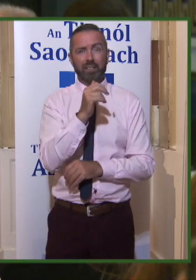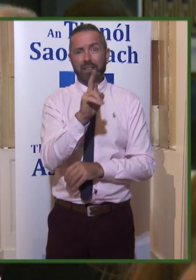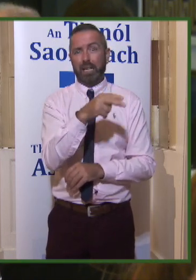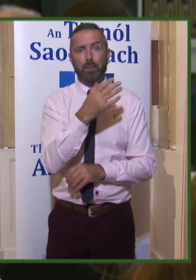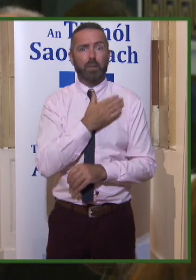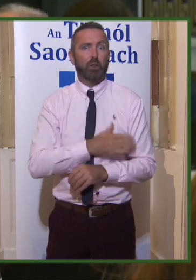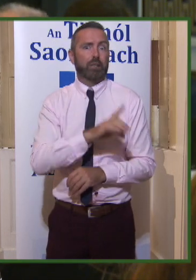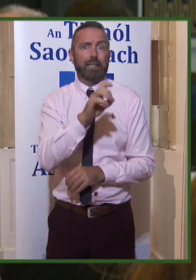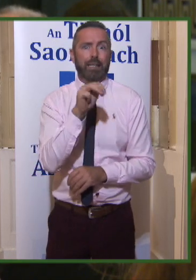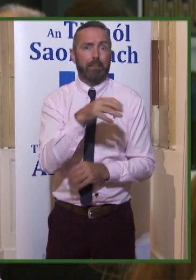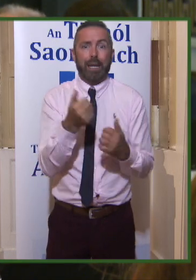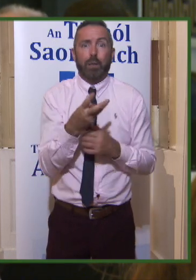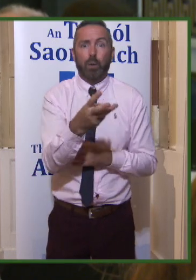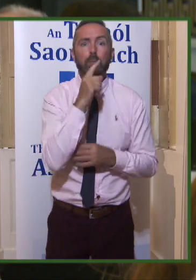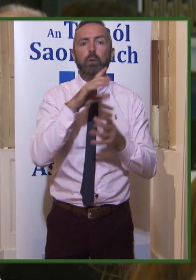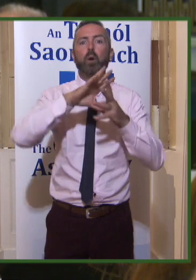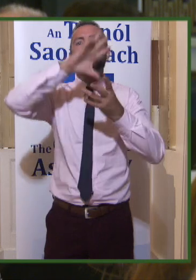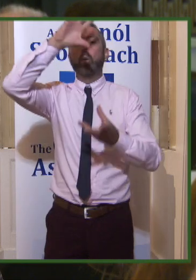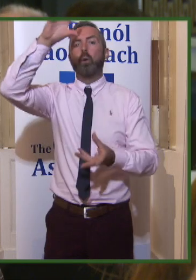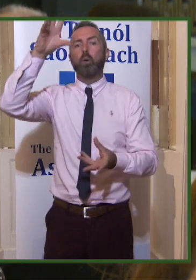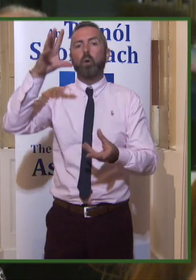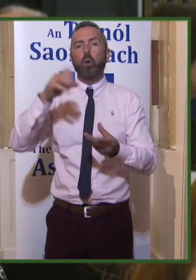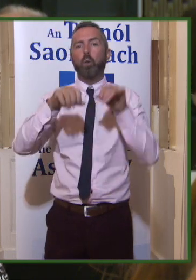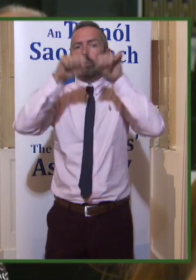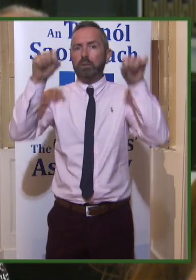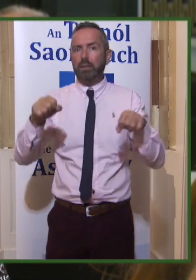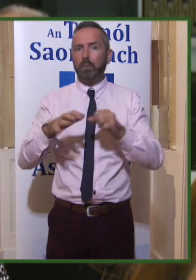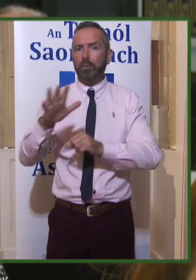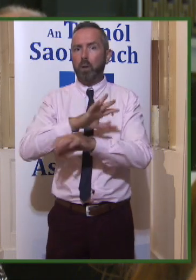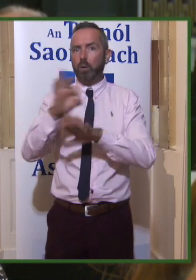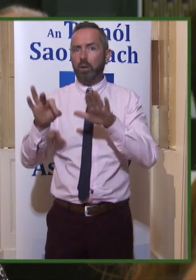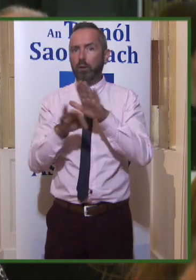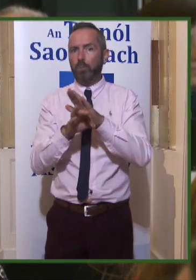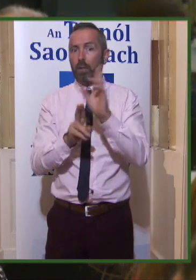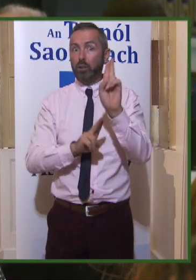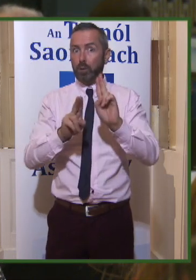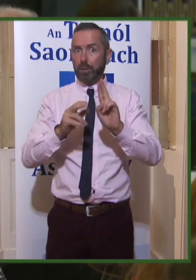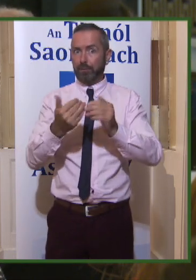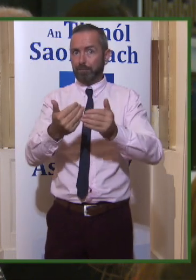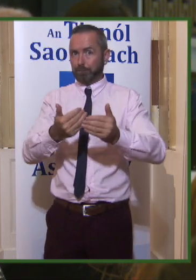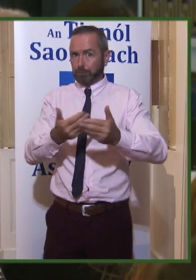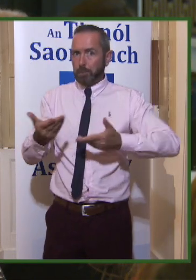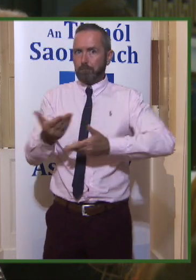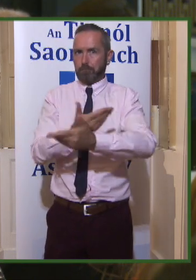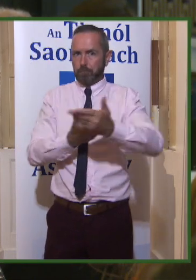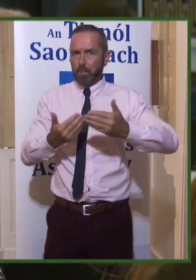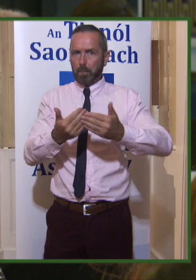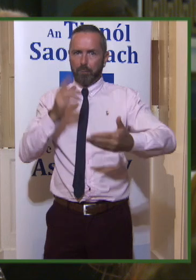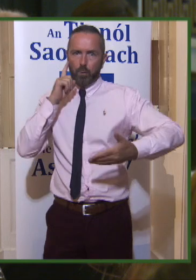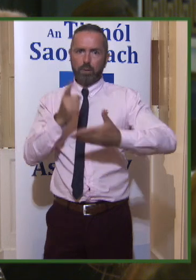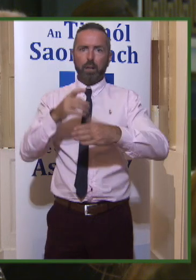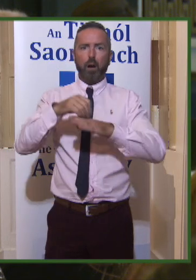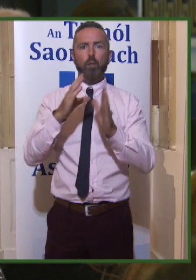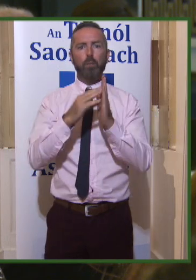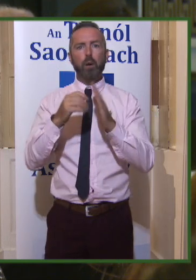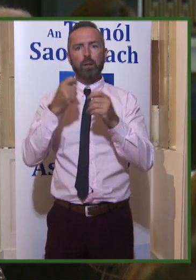powers, but also that the whole apparatus of local government should be consulted before we decide on the actual model.